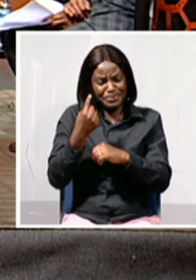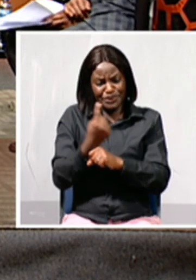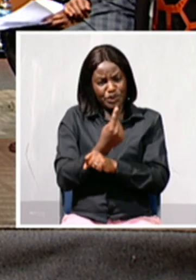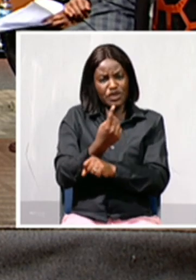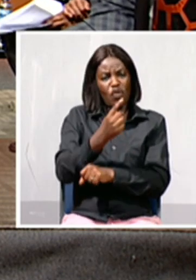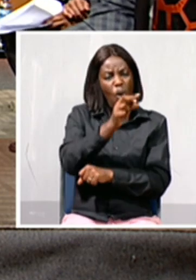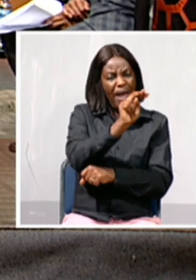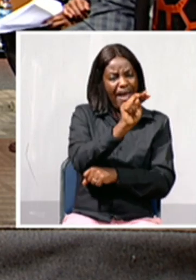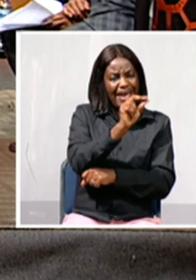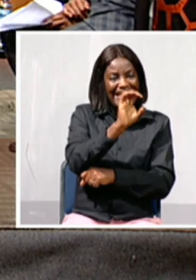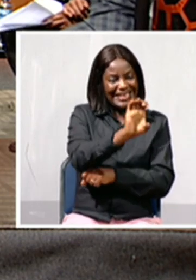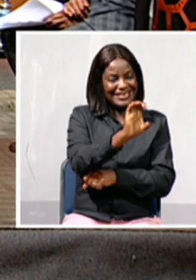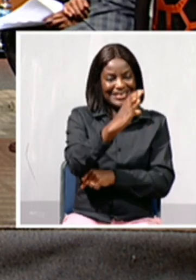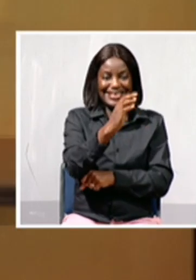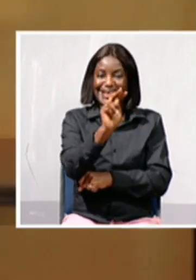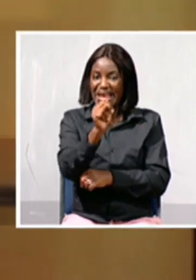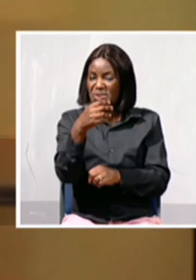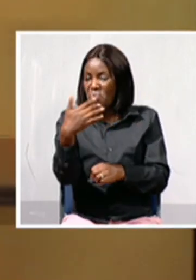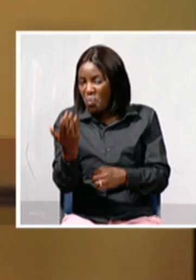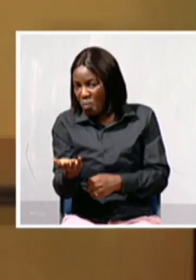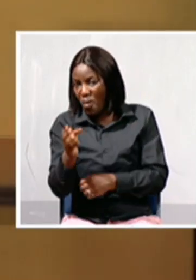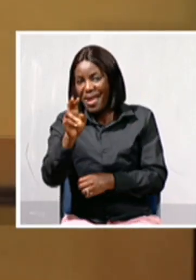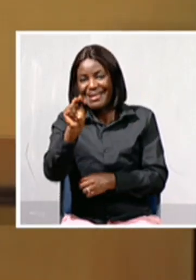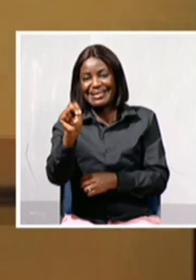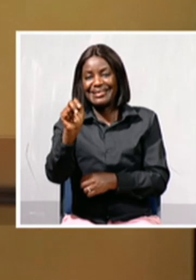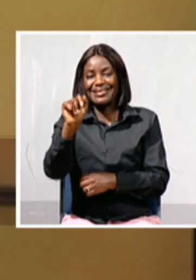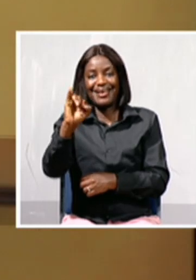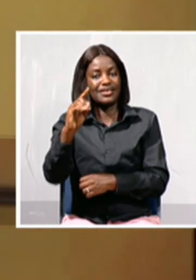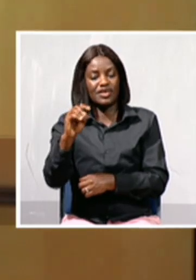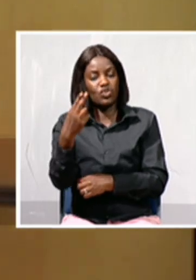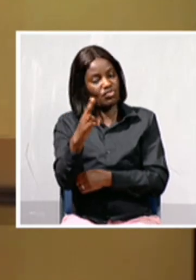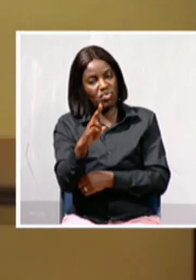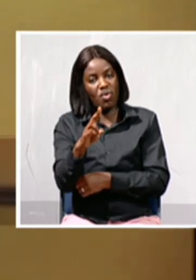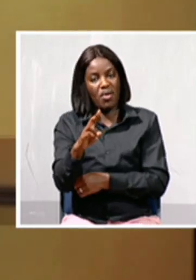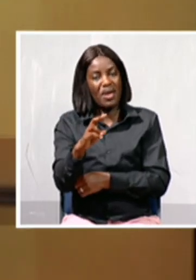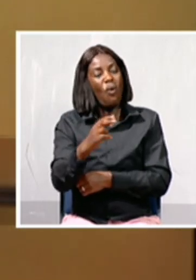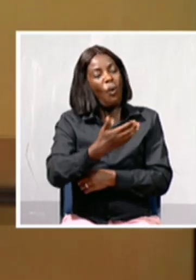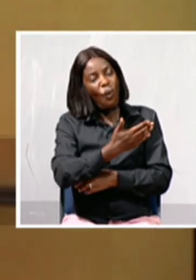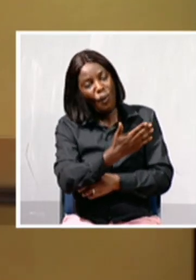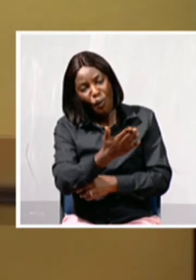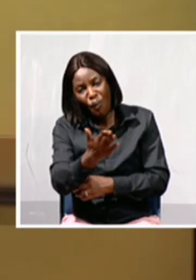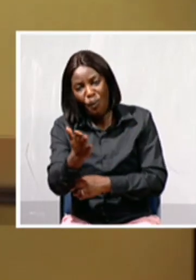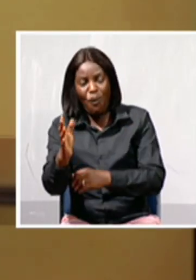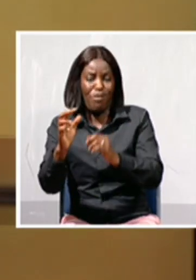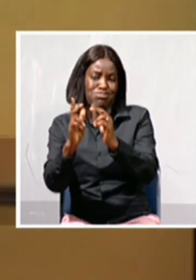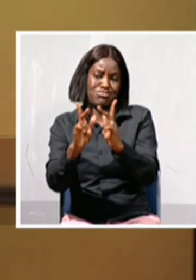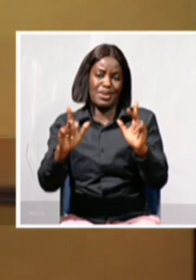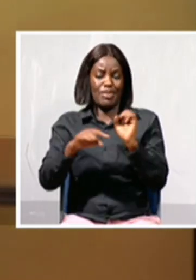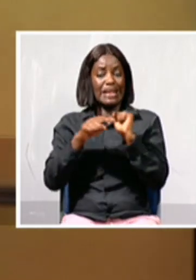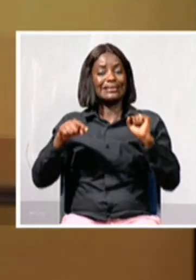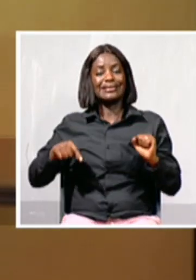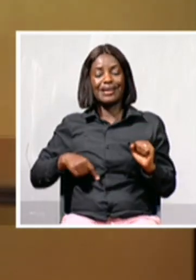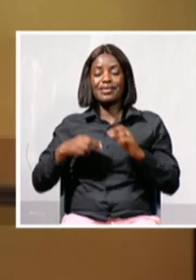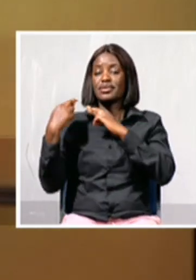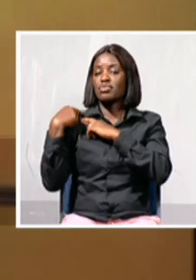well. It is, it is a civic duty. It's every citizen's responsibility to ensure that you